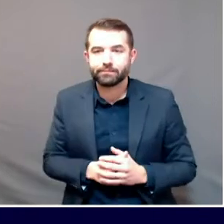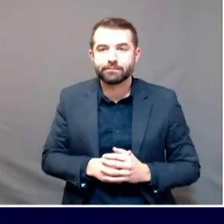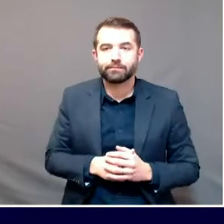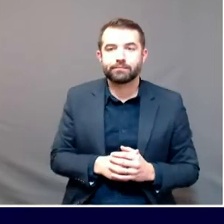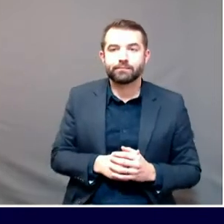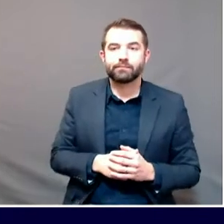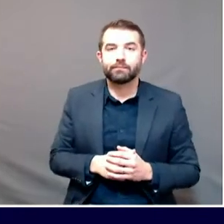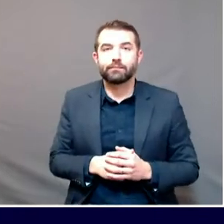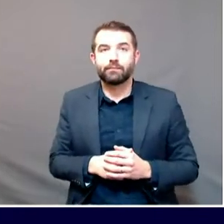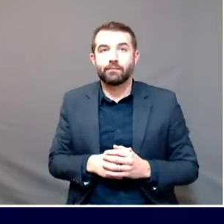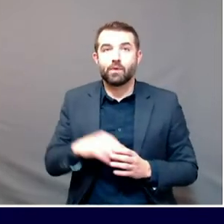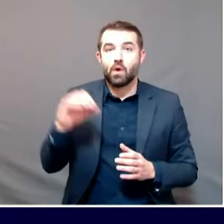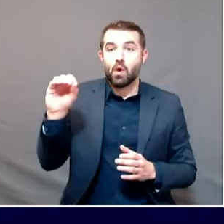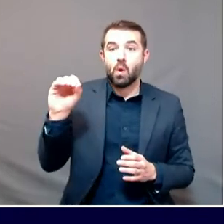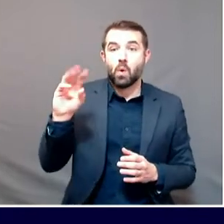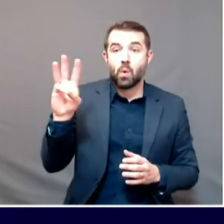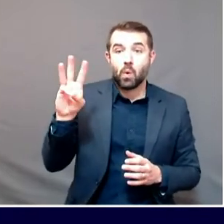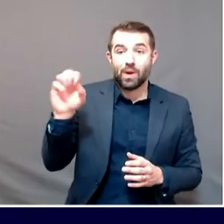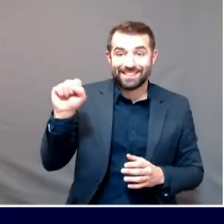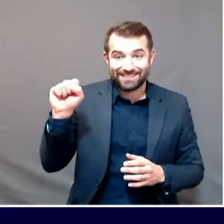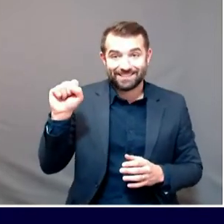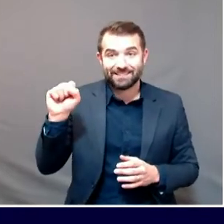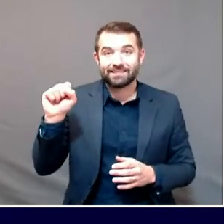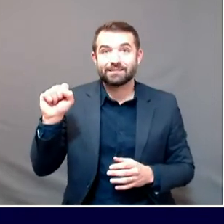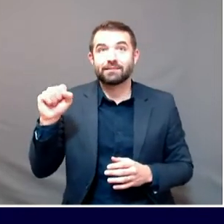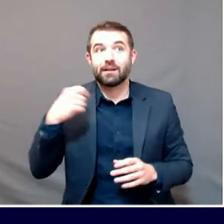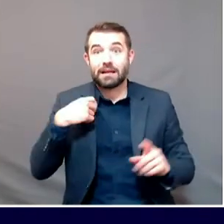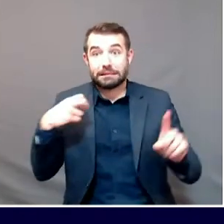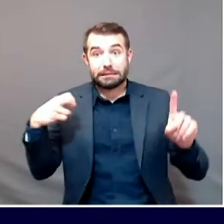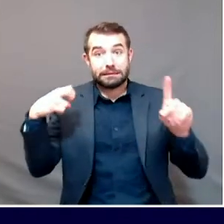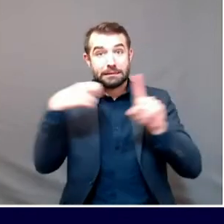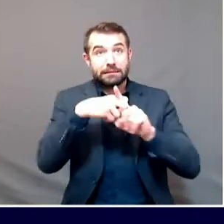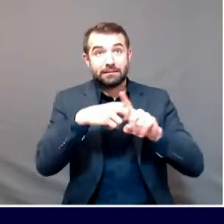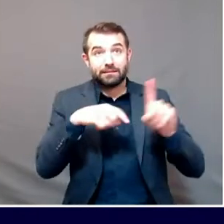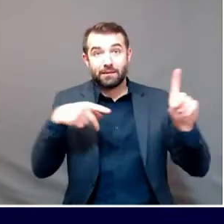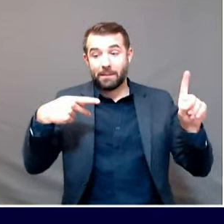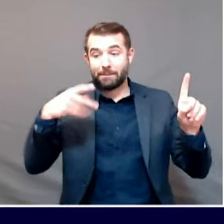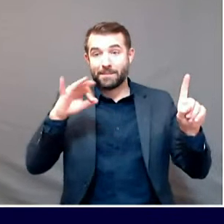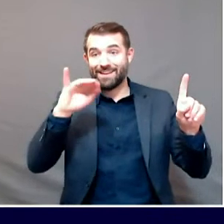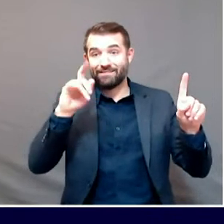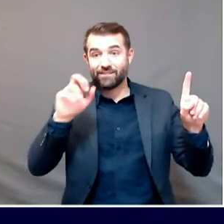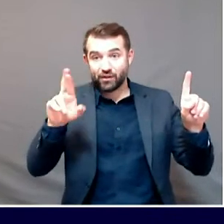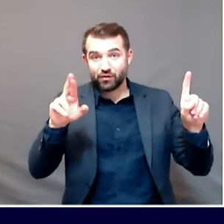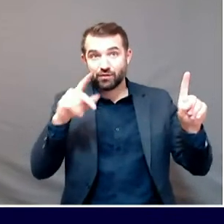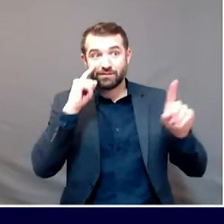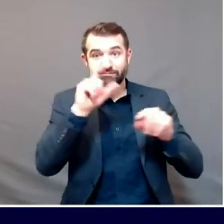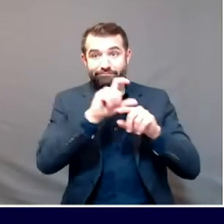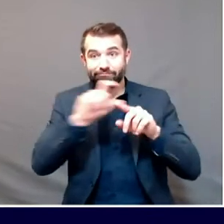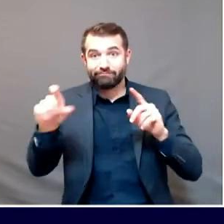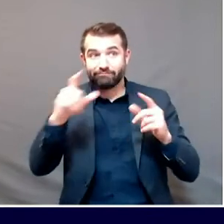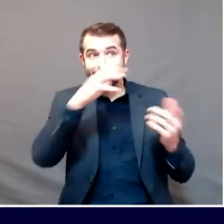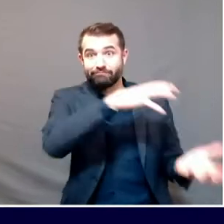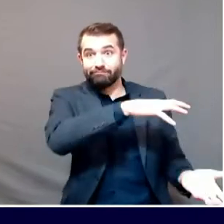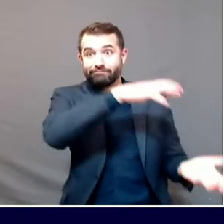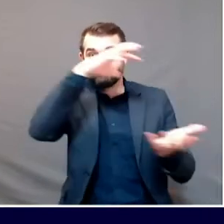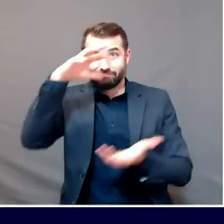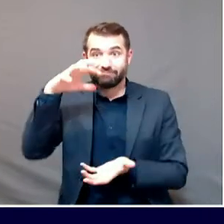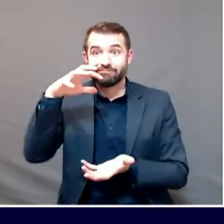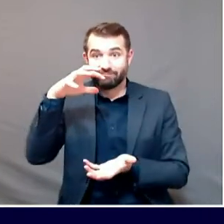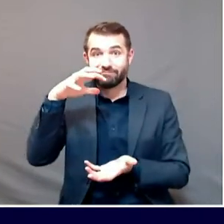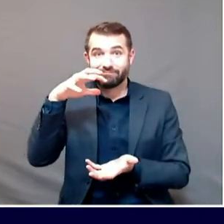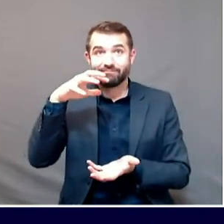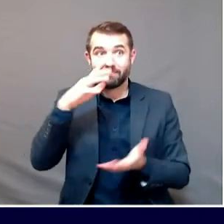second round of our allotment of Pfizer vaccines to be distributed. Those Pfizer